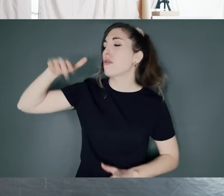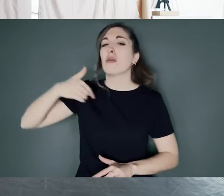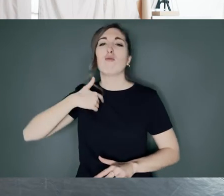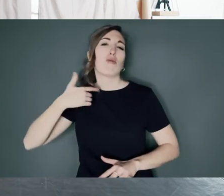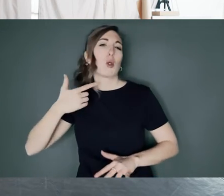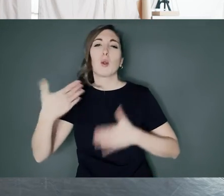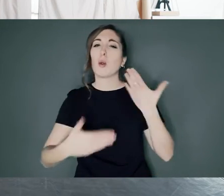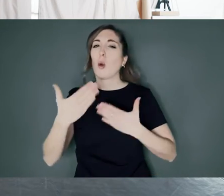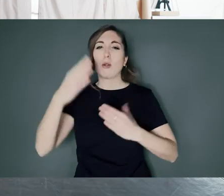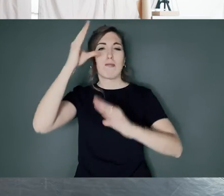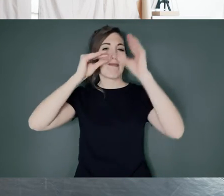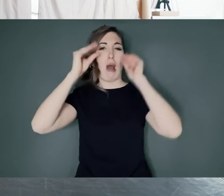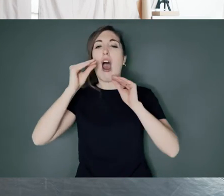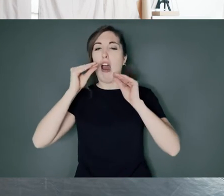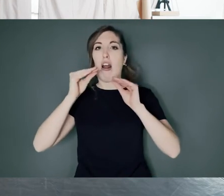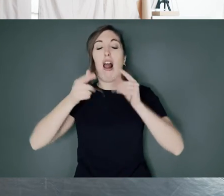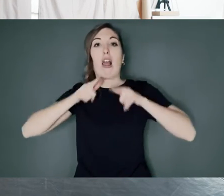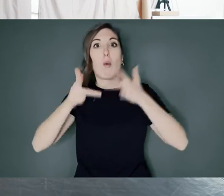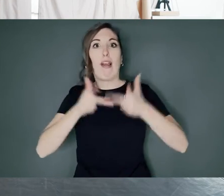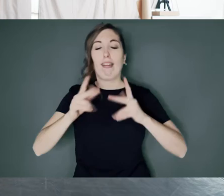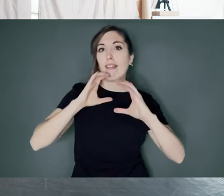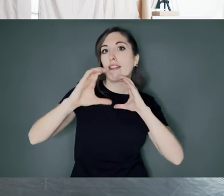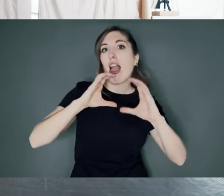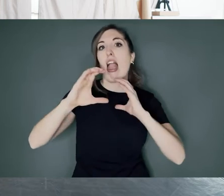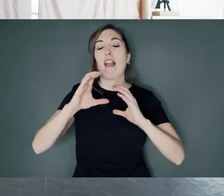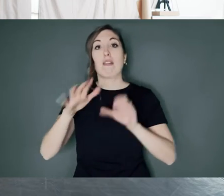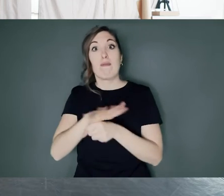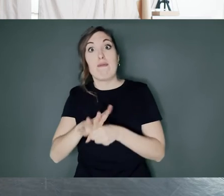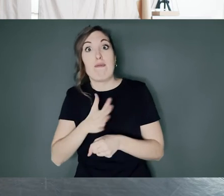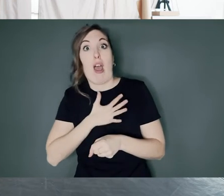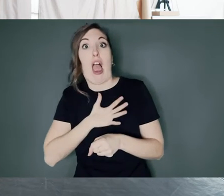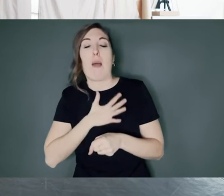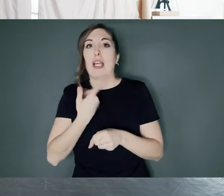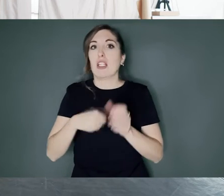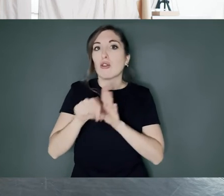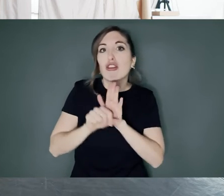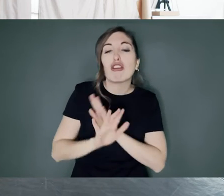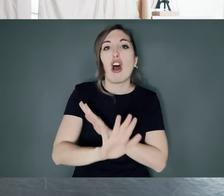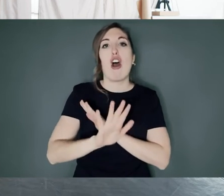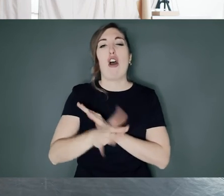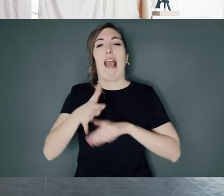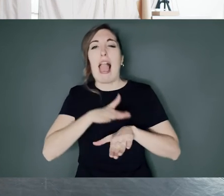communication. My family had many of their own stories